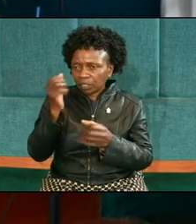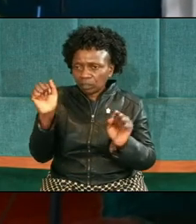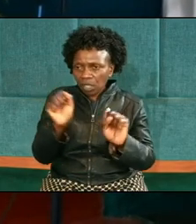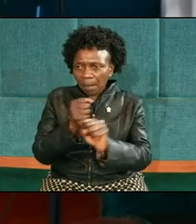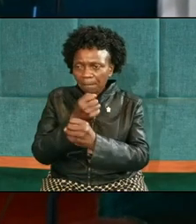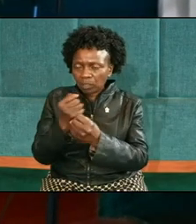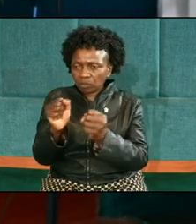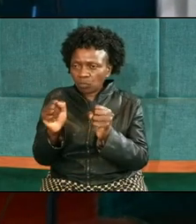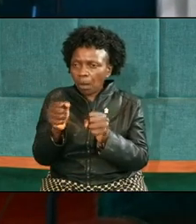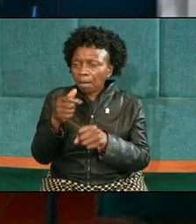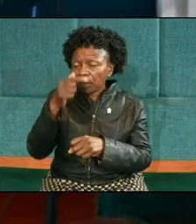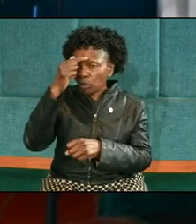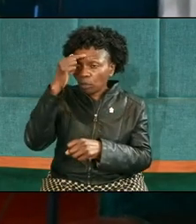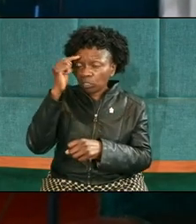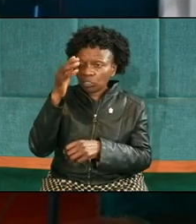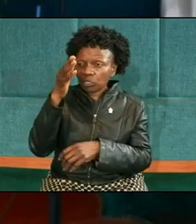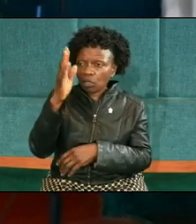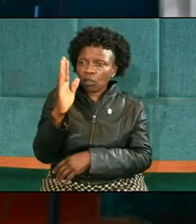not because God